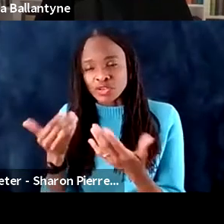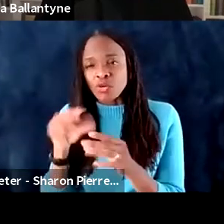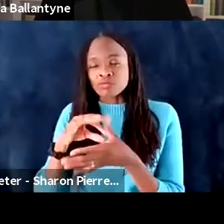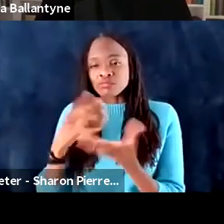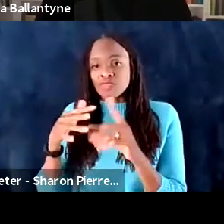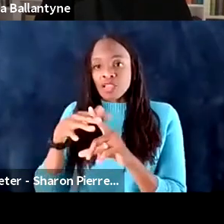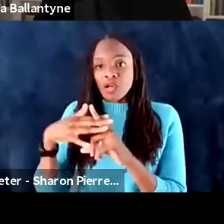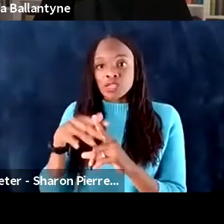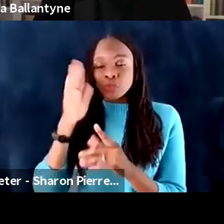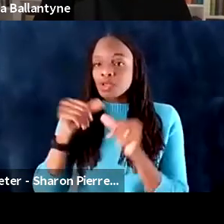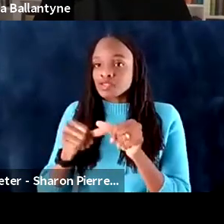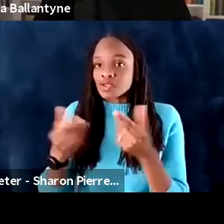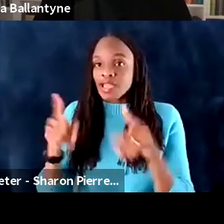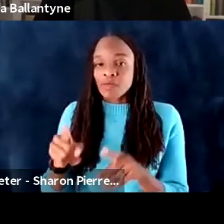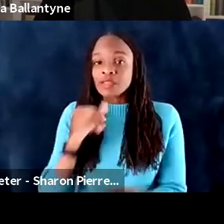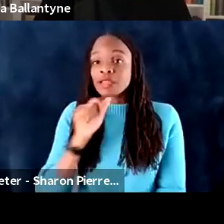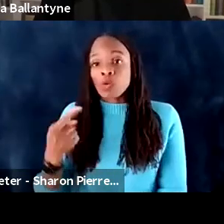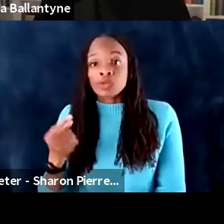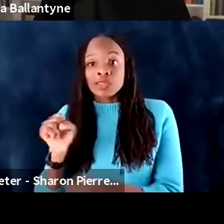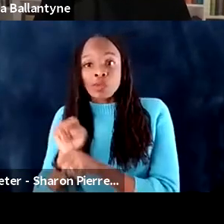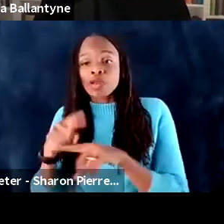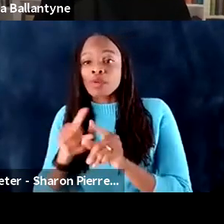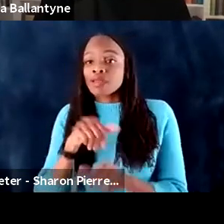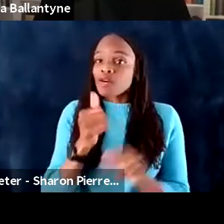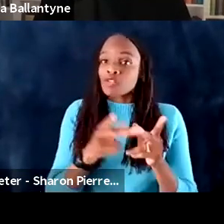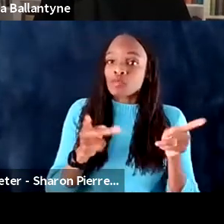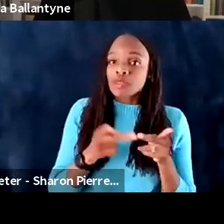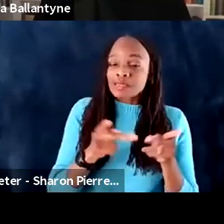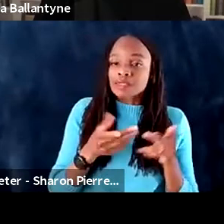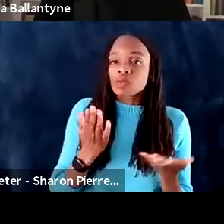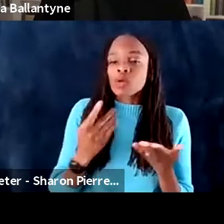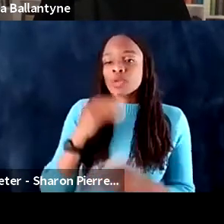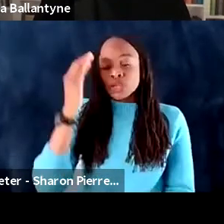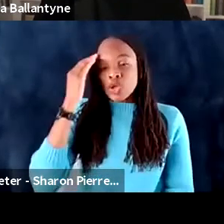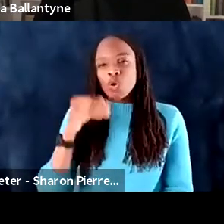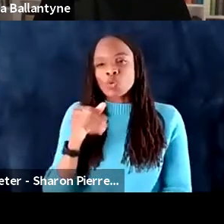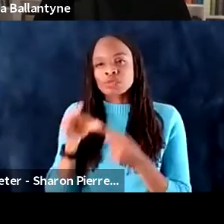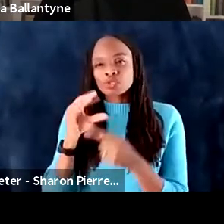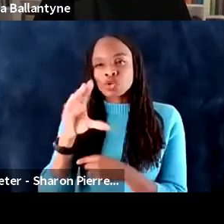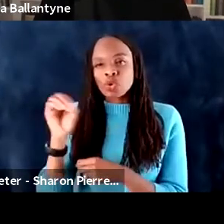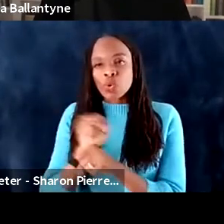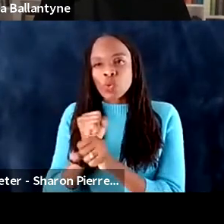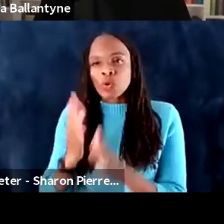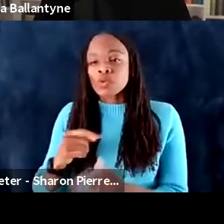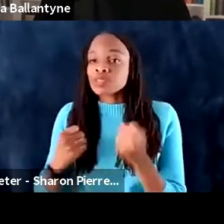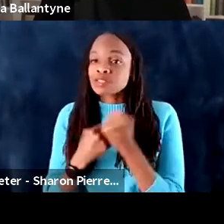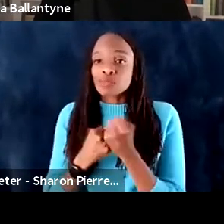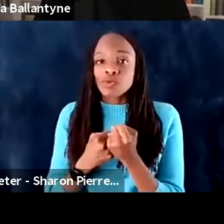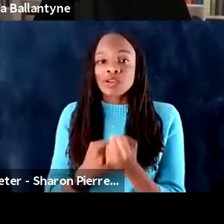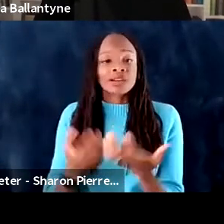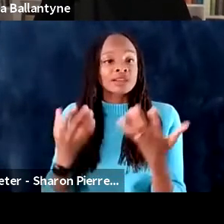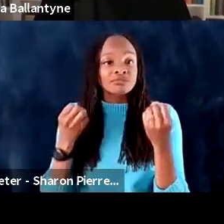won't be at work, but it will be in all of these other places. And what we know, especially a coworker where we support a lot of people who are engaged in